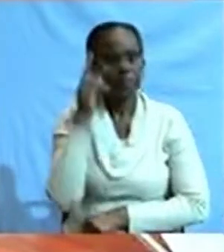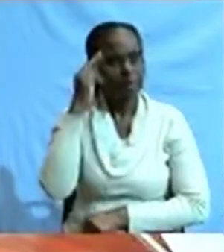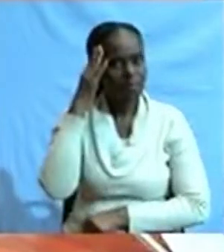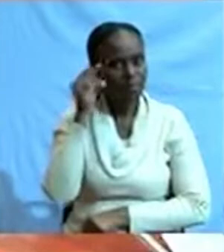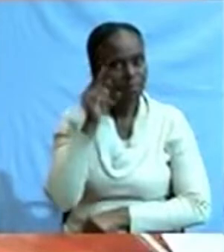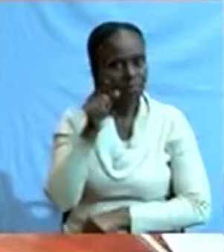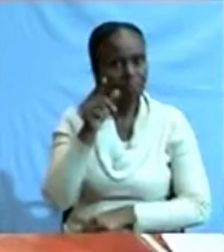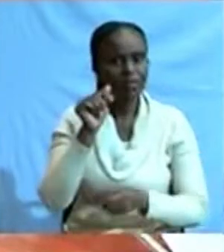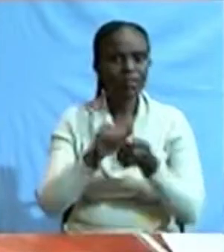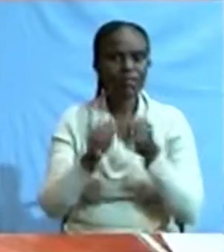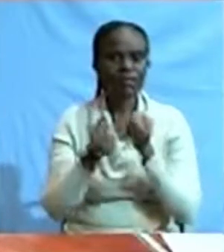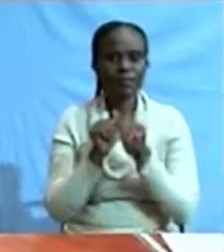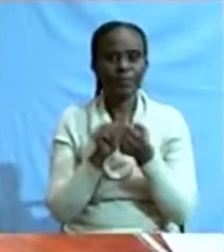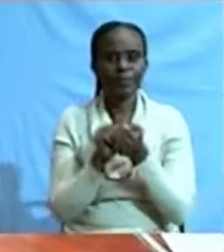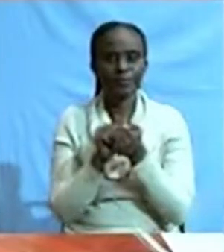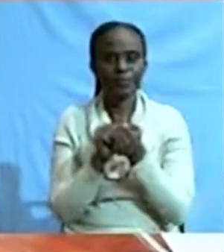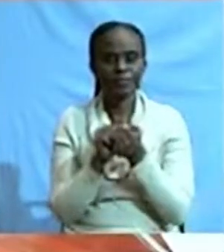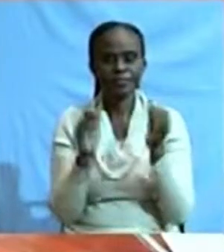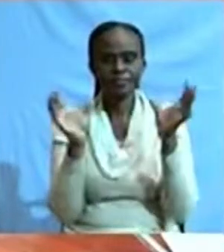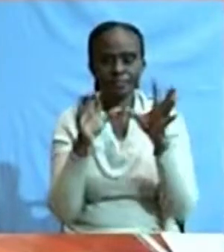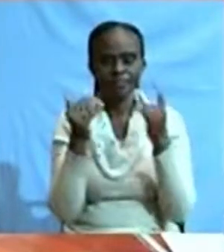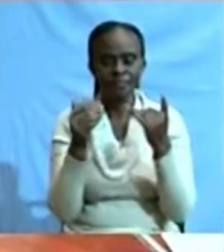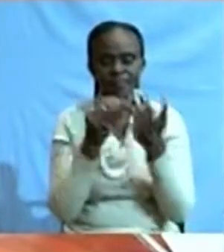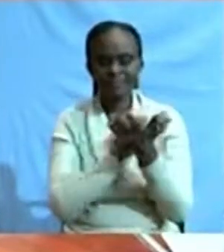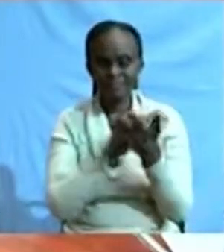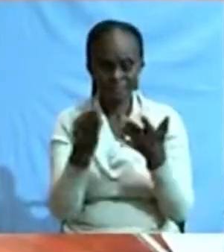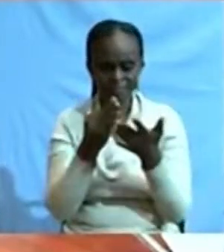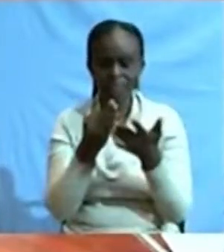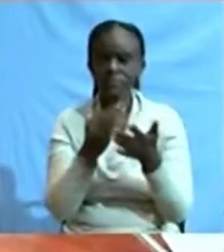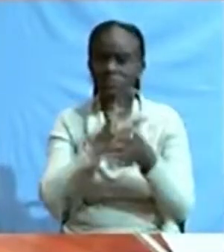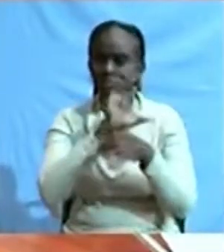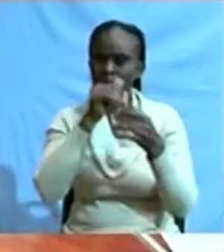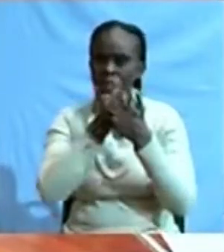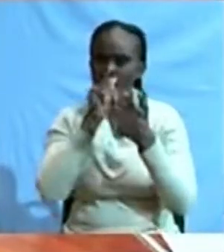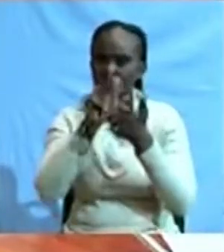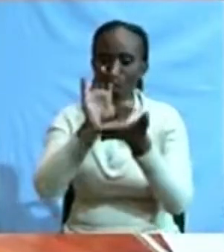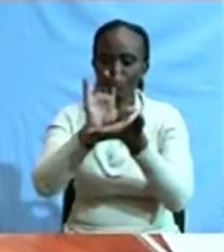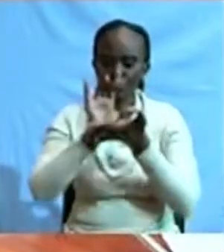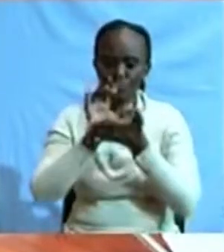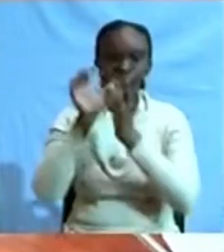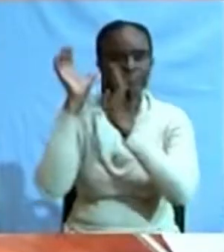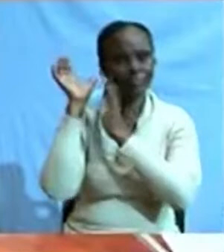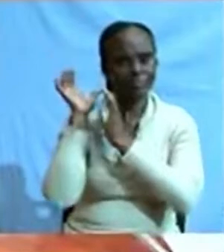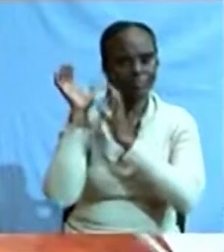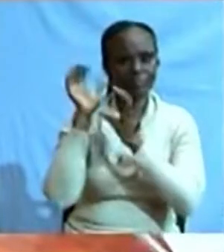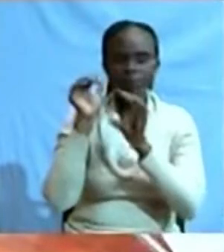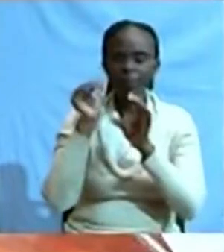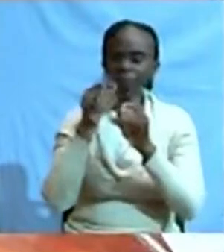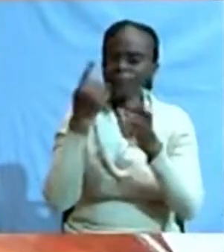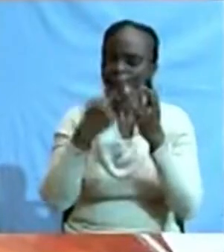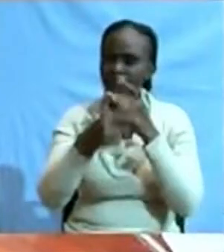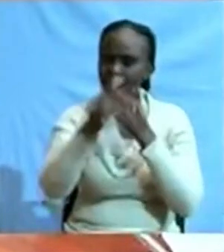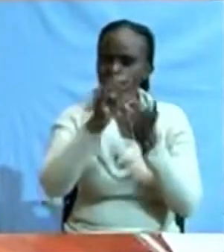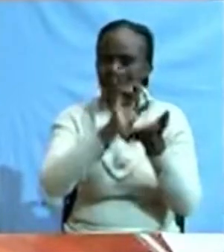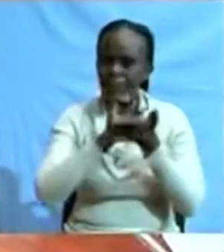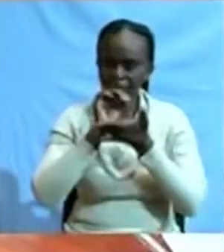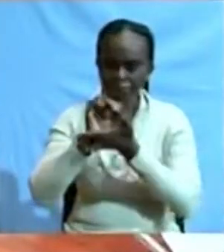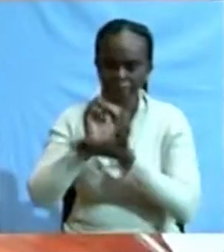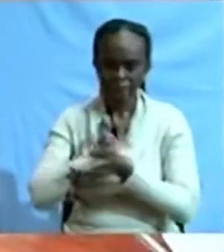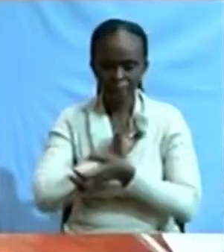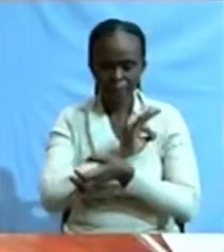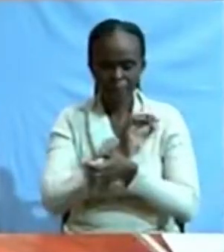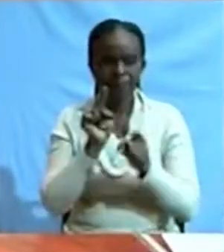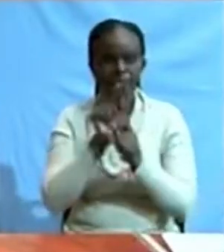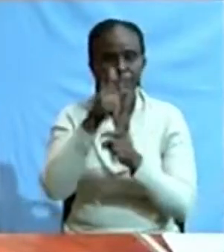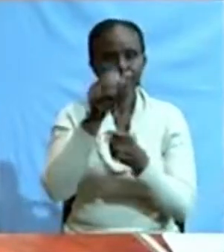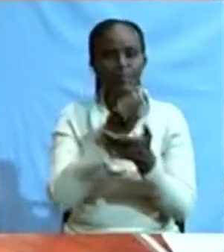the query: the Council failed to settle its indebtedness in respect of what it owed its staff as they